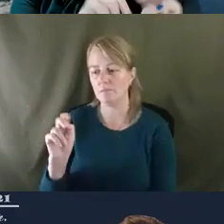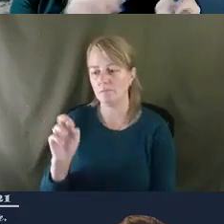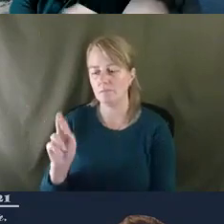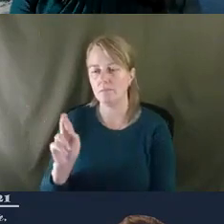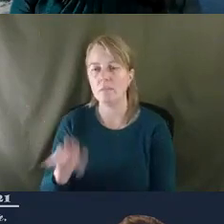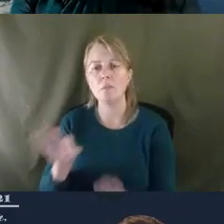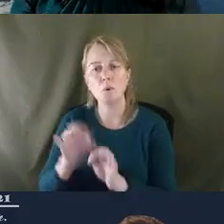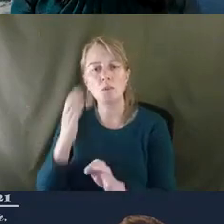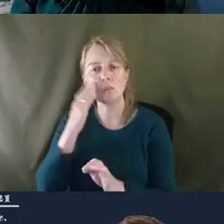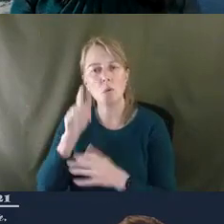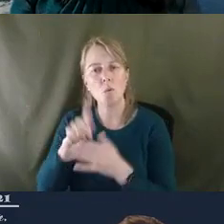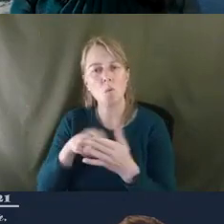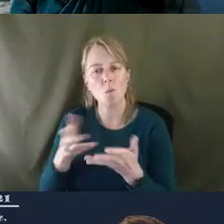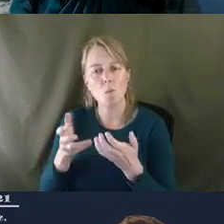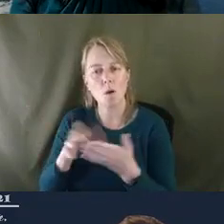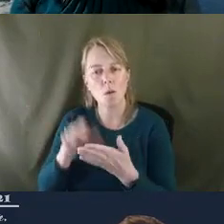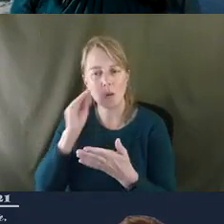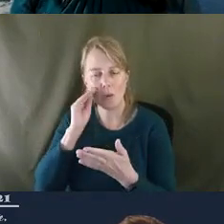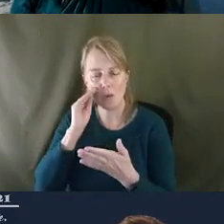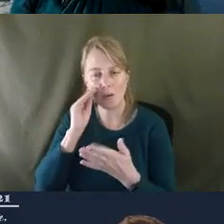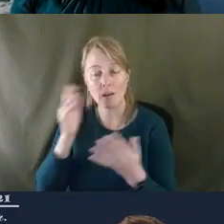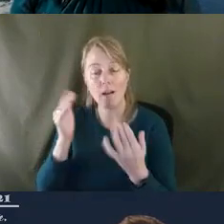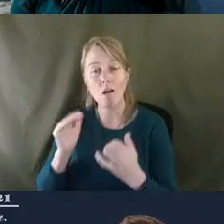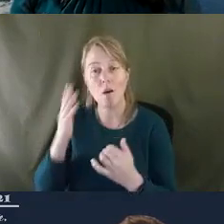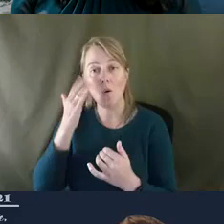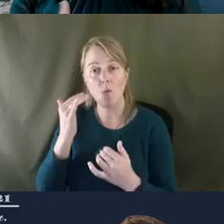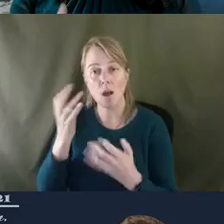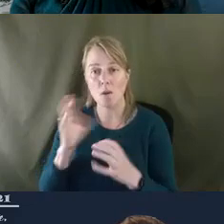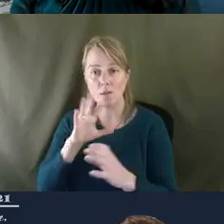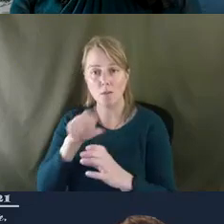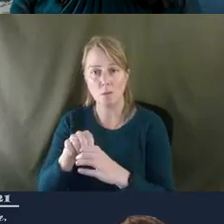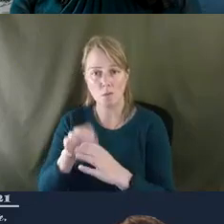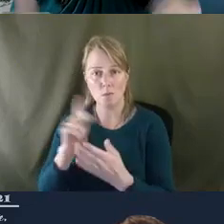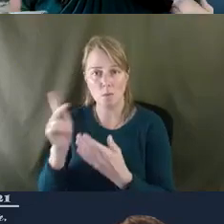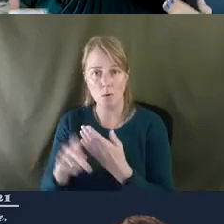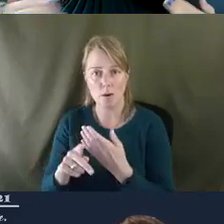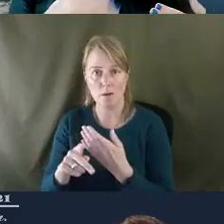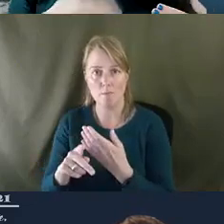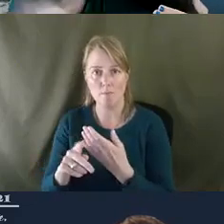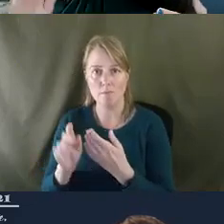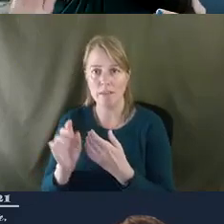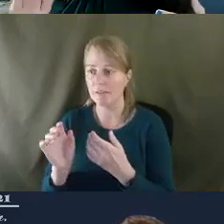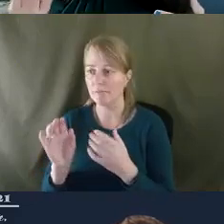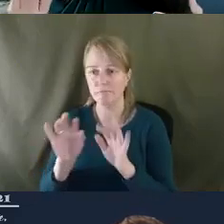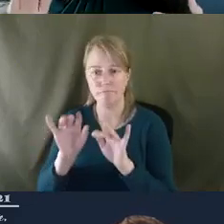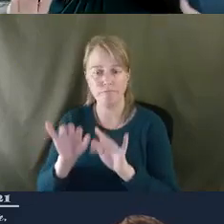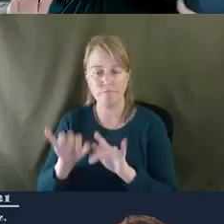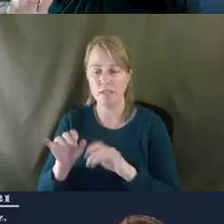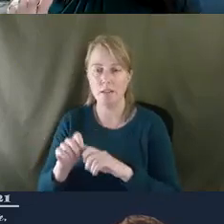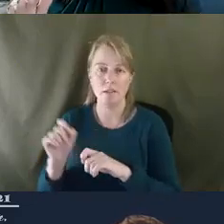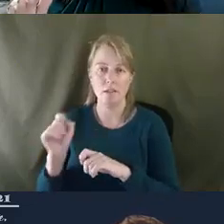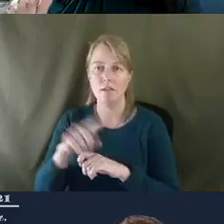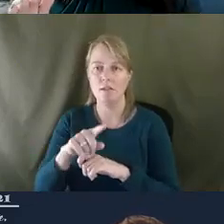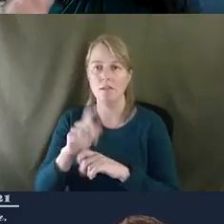learn. And then, why they wanted to be in the program at all. And then, boop, that went off to